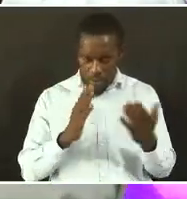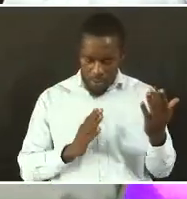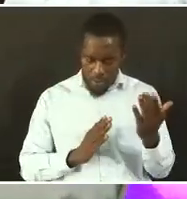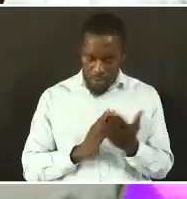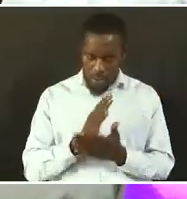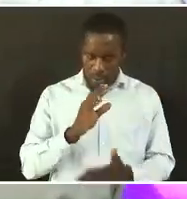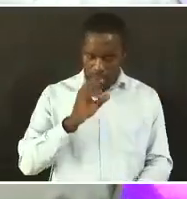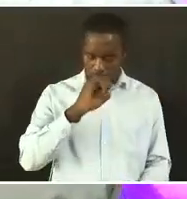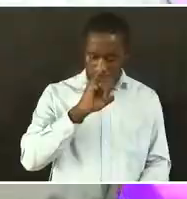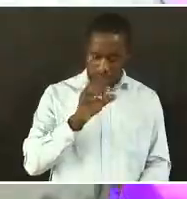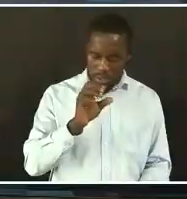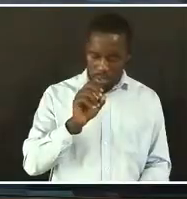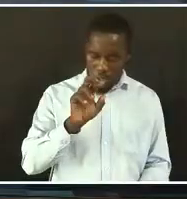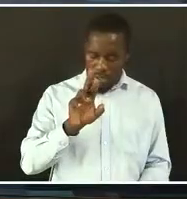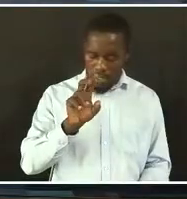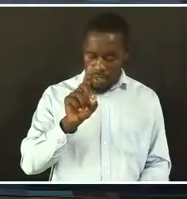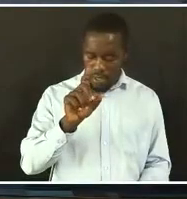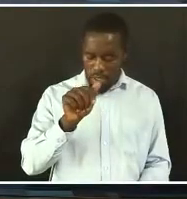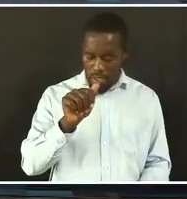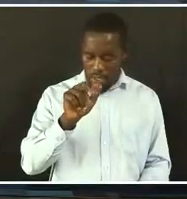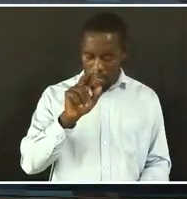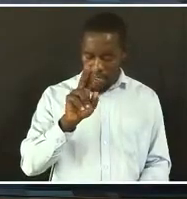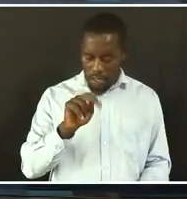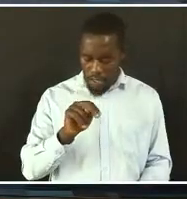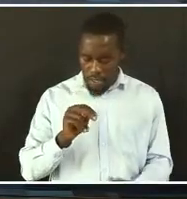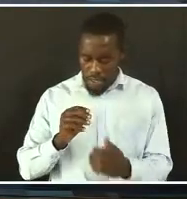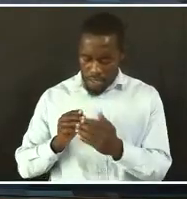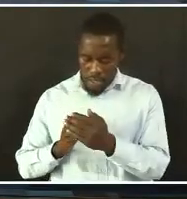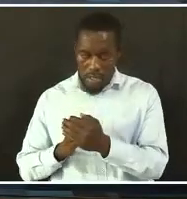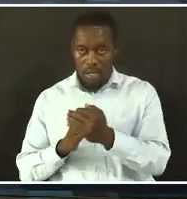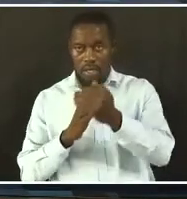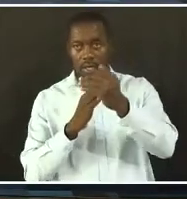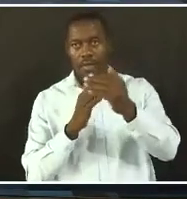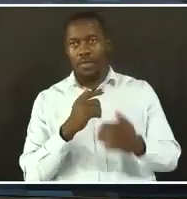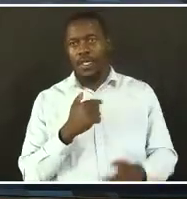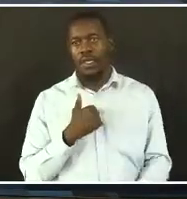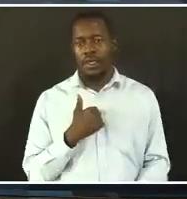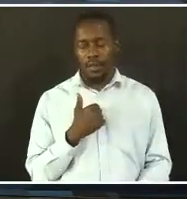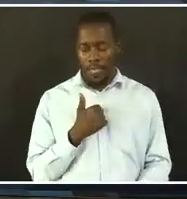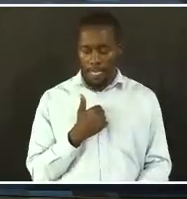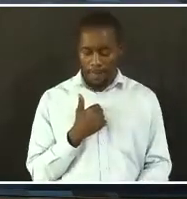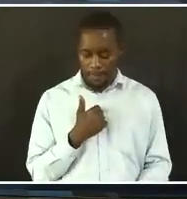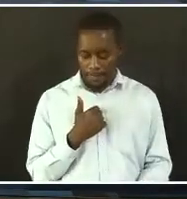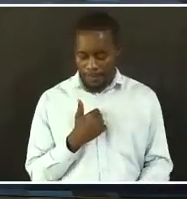since God through Jordan leadeth me.